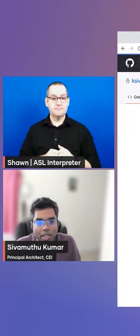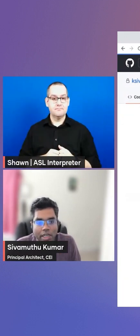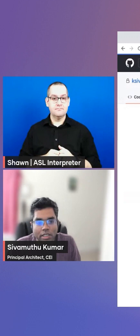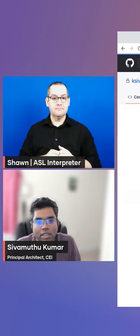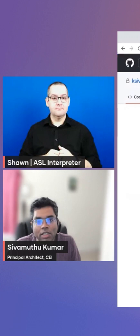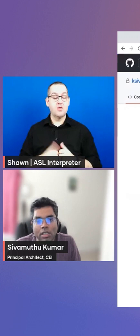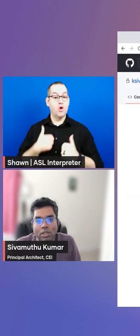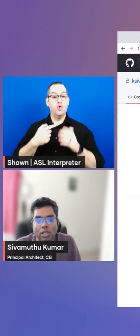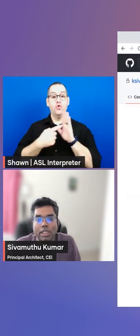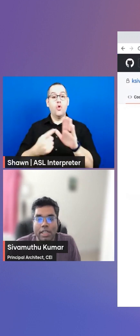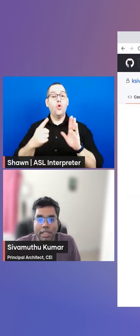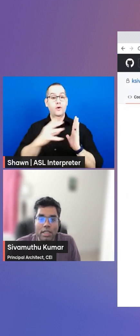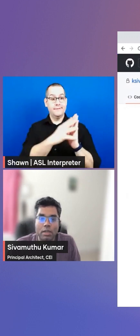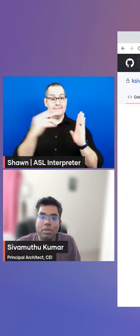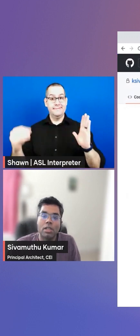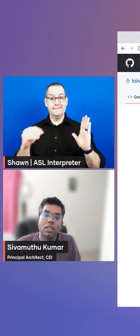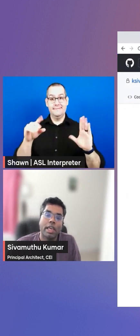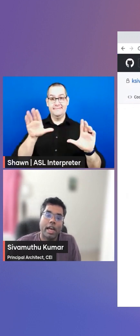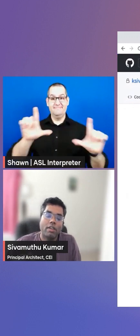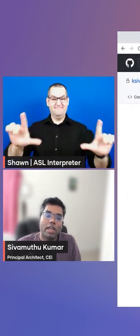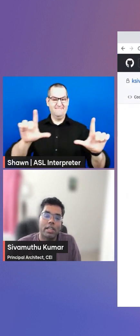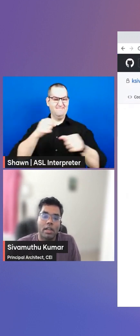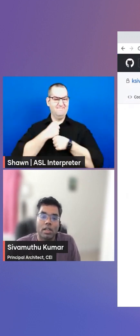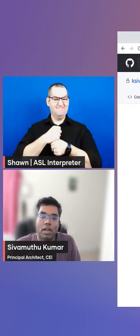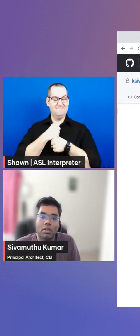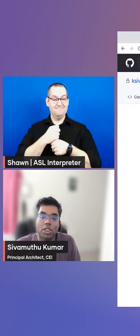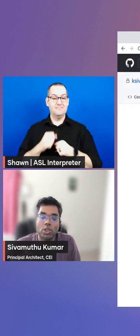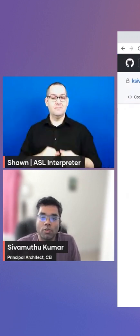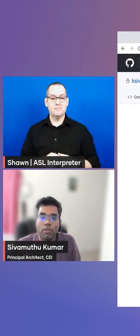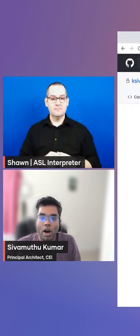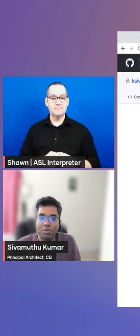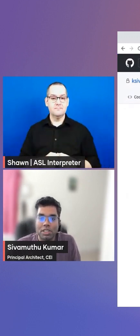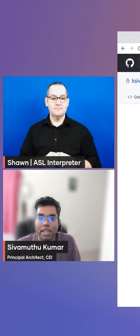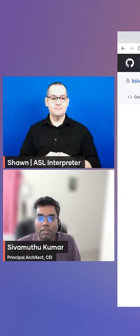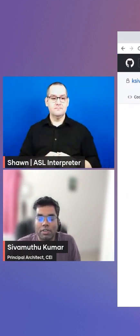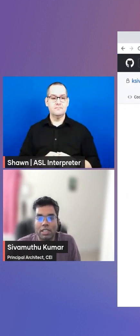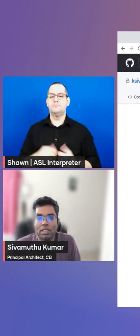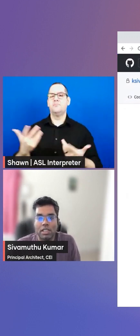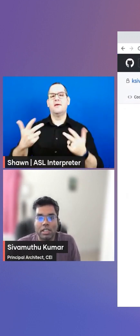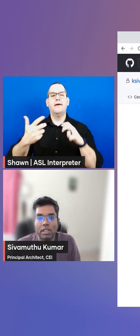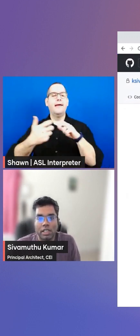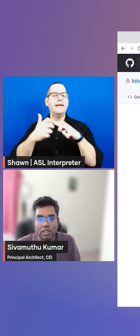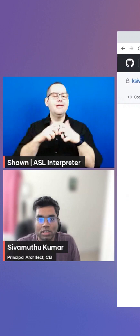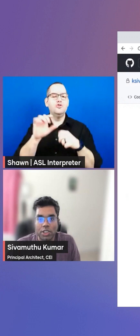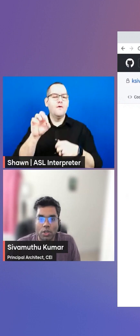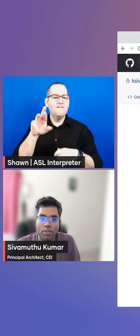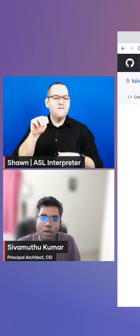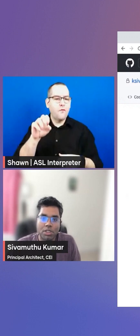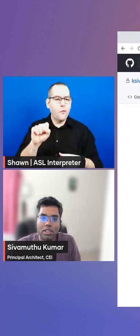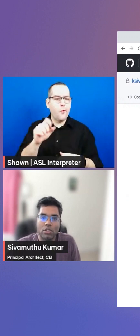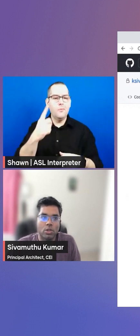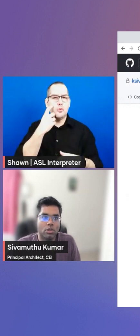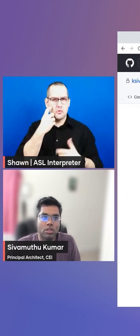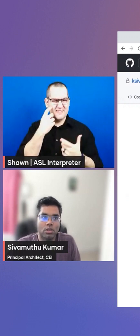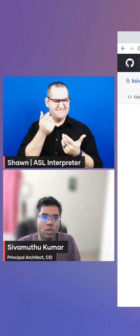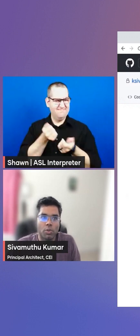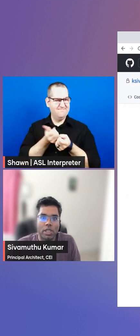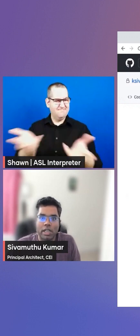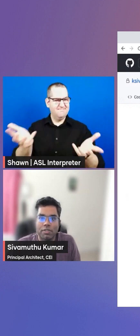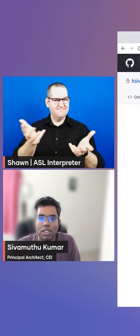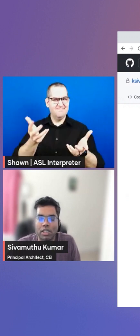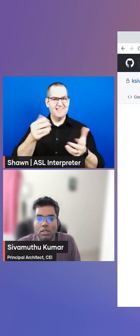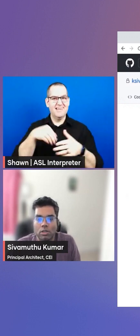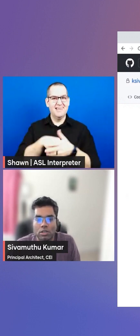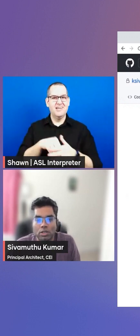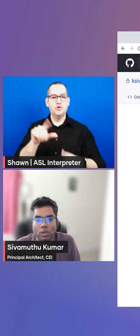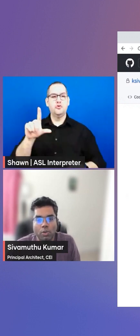template created. So in the GitHub, they have like a issue forms. They have recently released the issue forms in